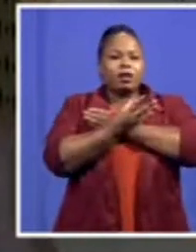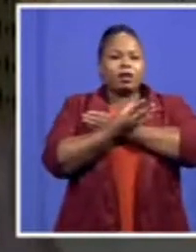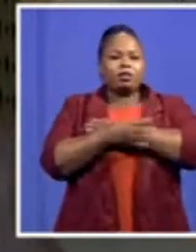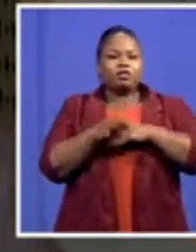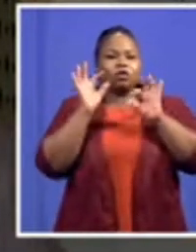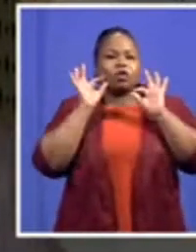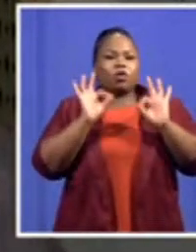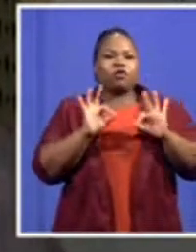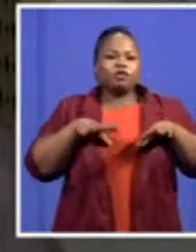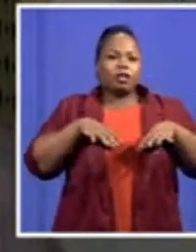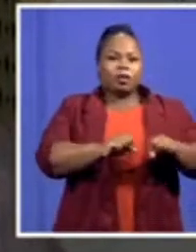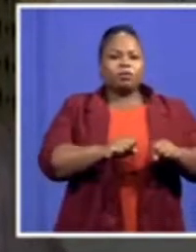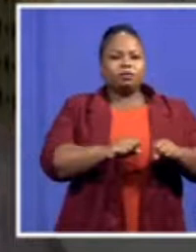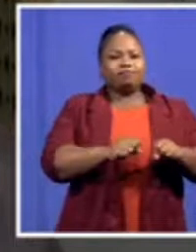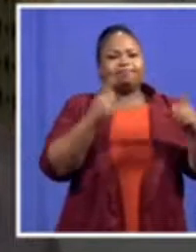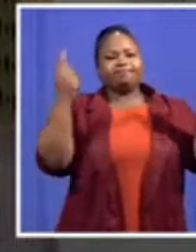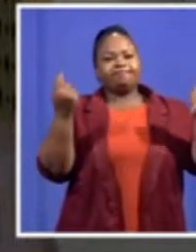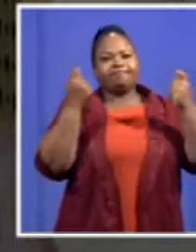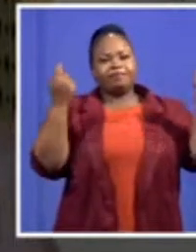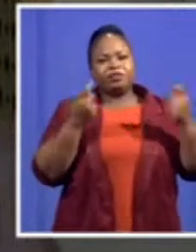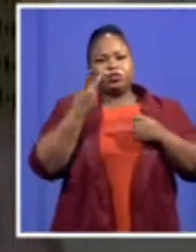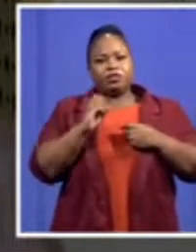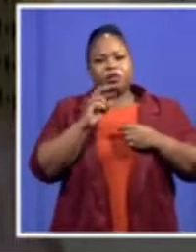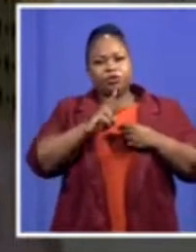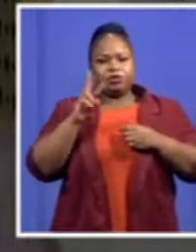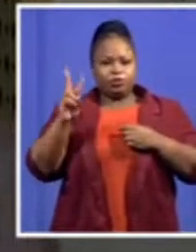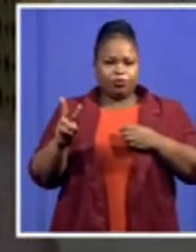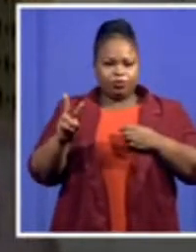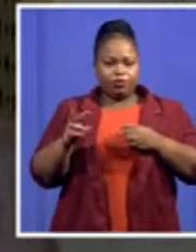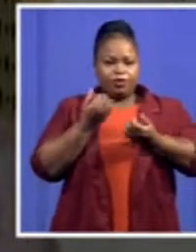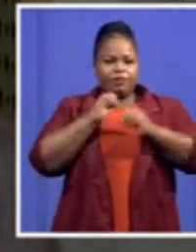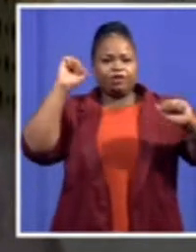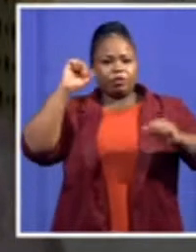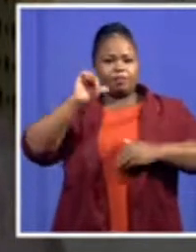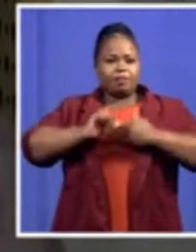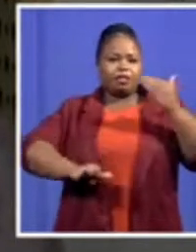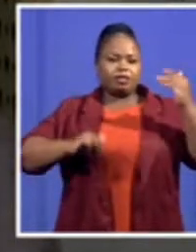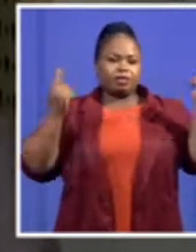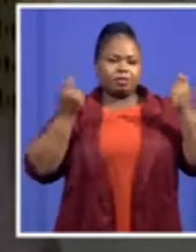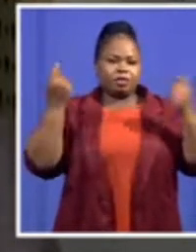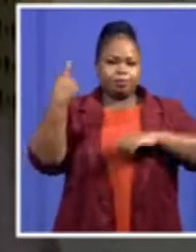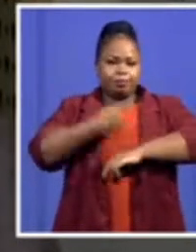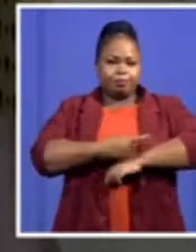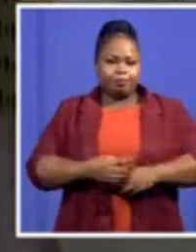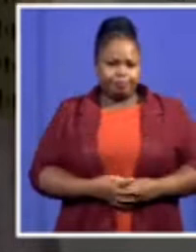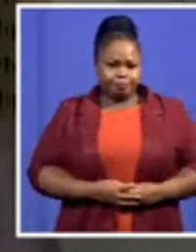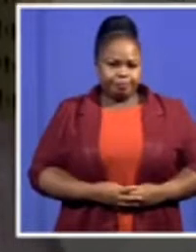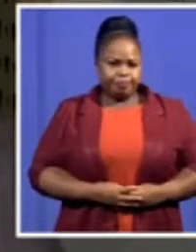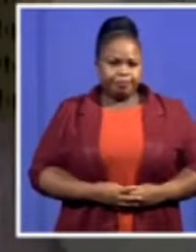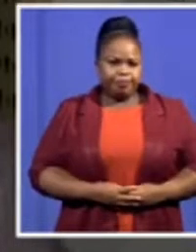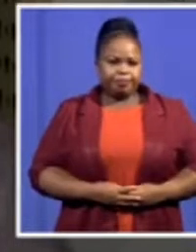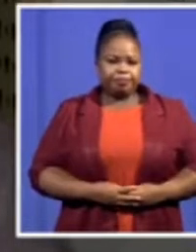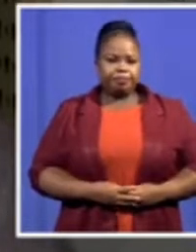the celebration of 2022 Freedom Month Day. And Middleburg in